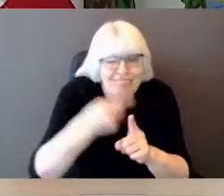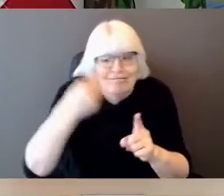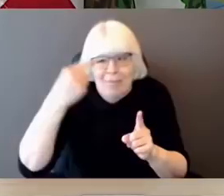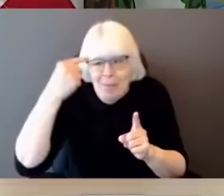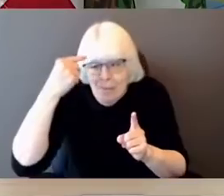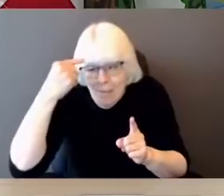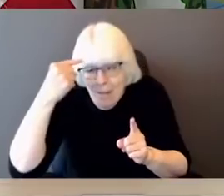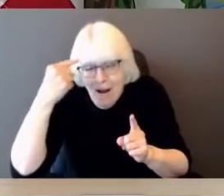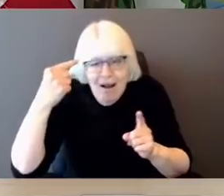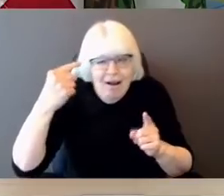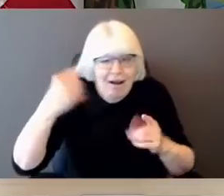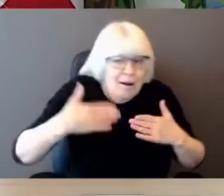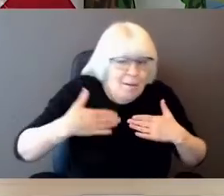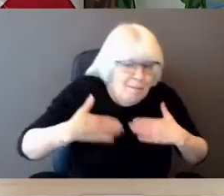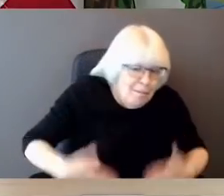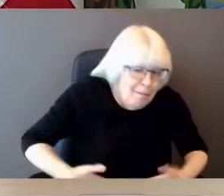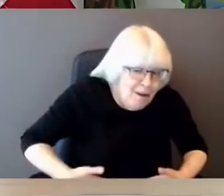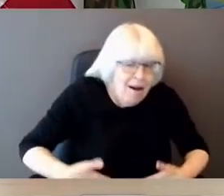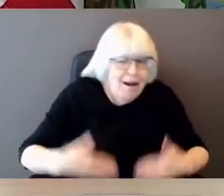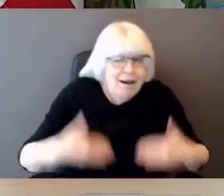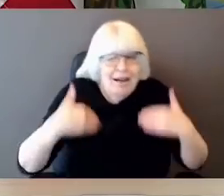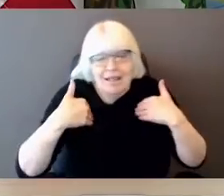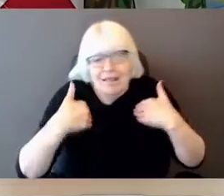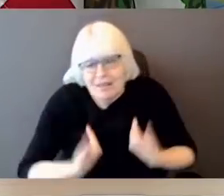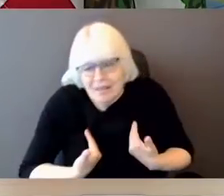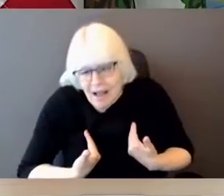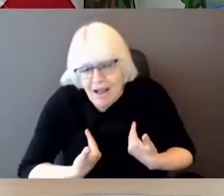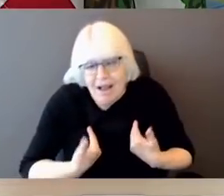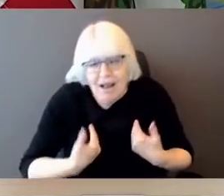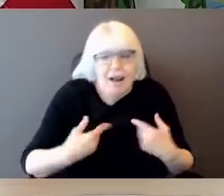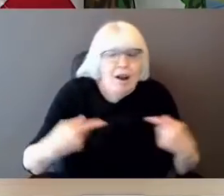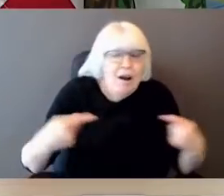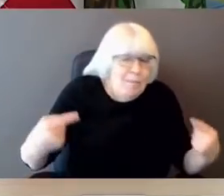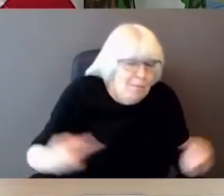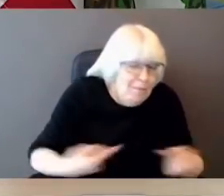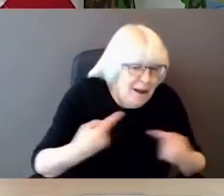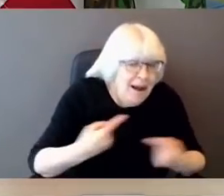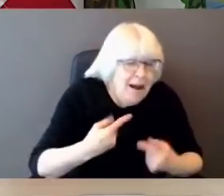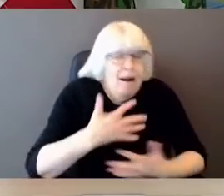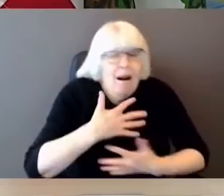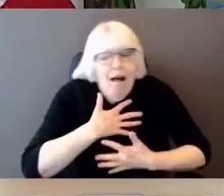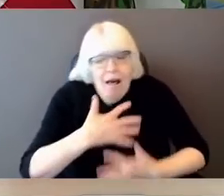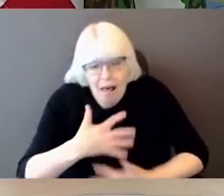and discomfort, shortness of breath, sleep disturbances, anxiety, depression, and cough.